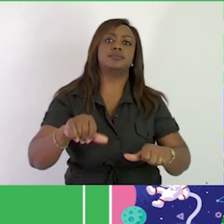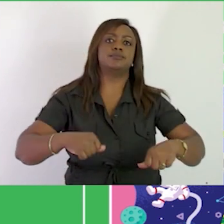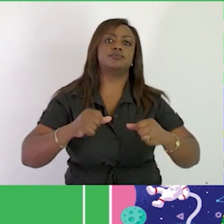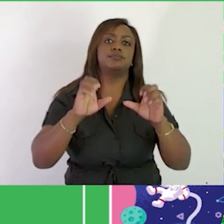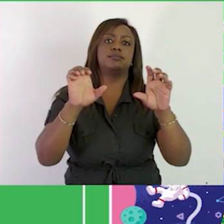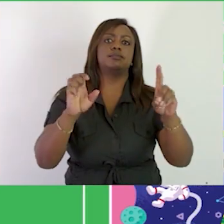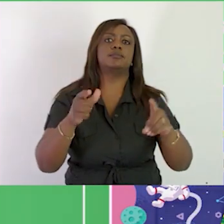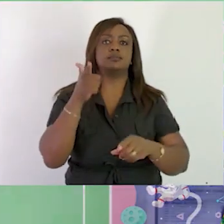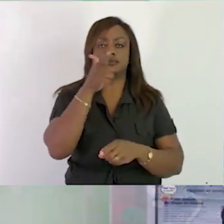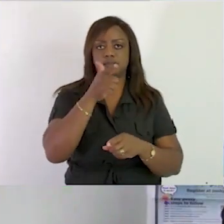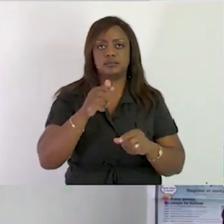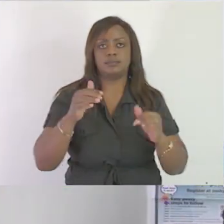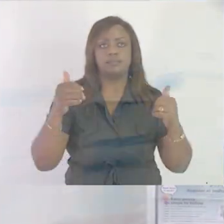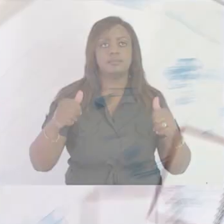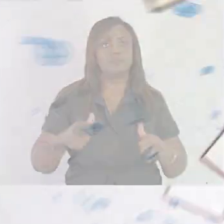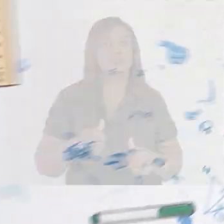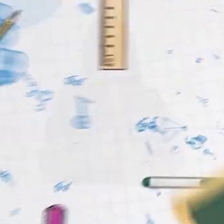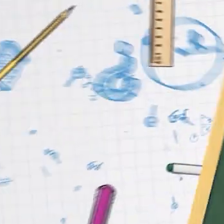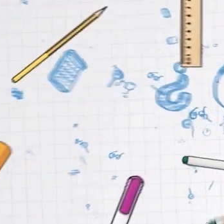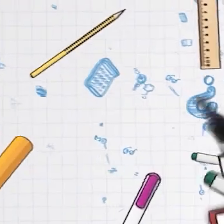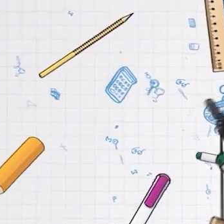and Sexual Health.